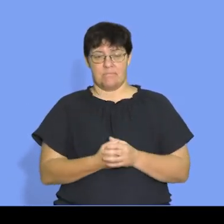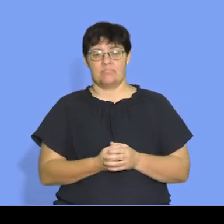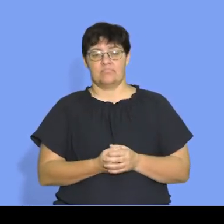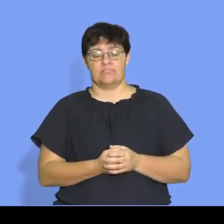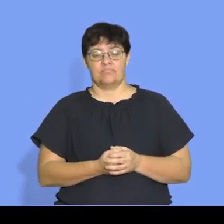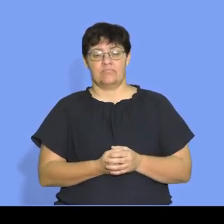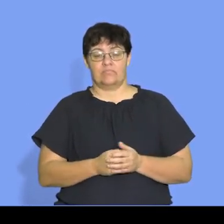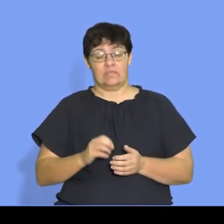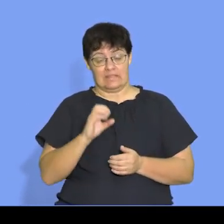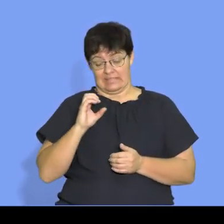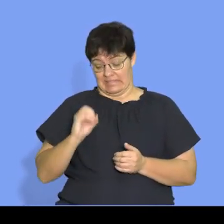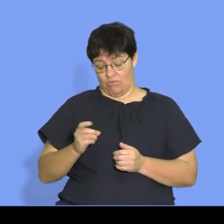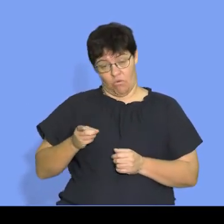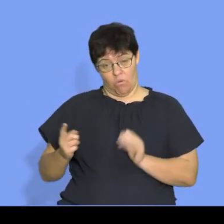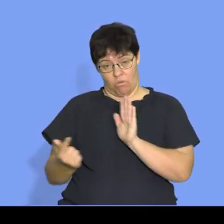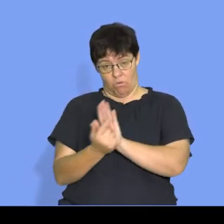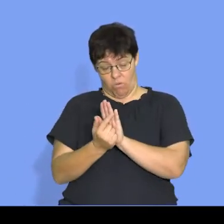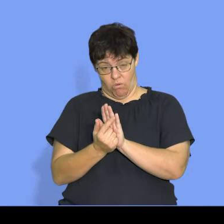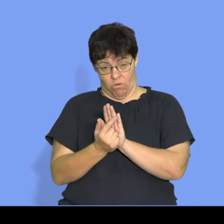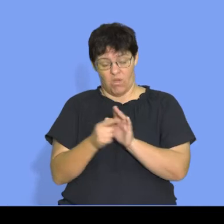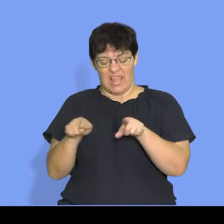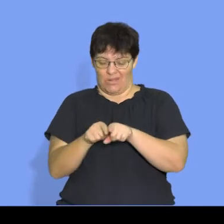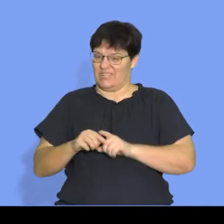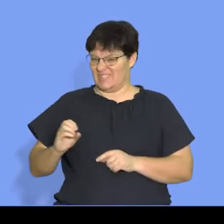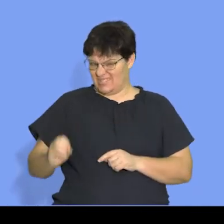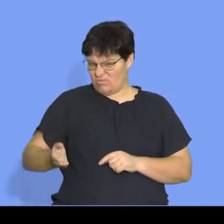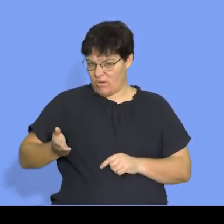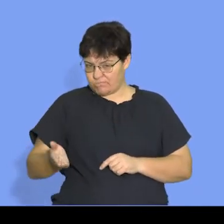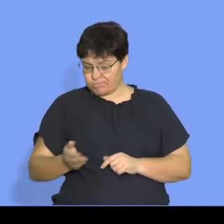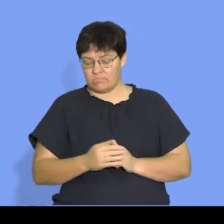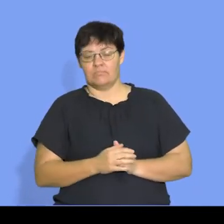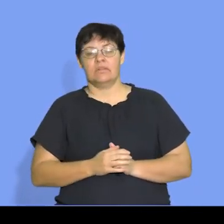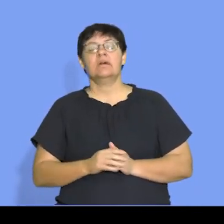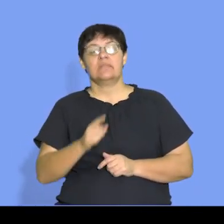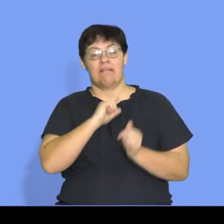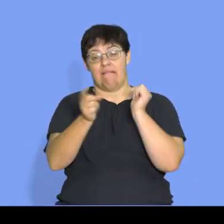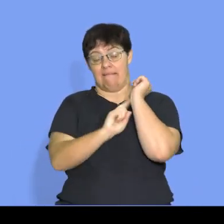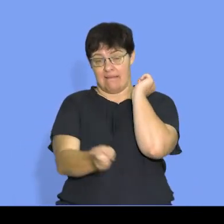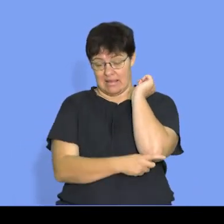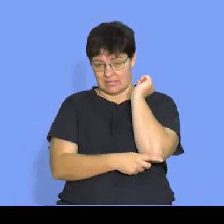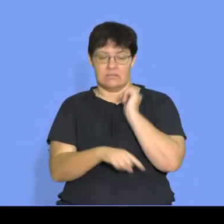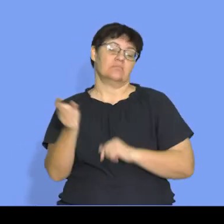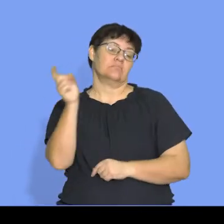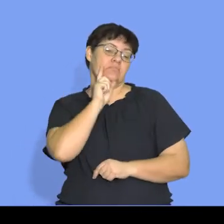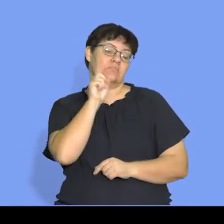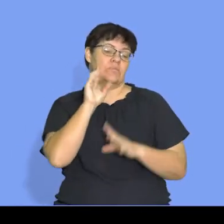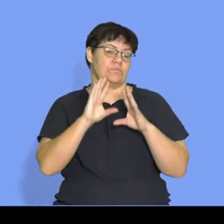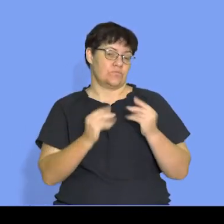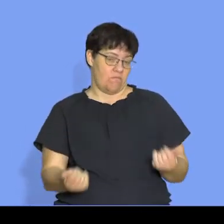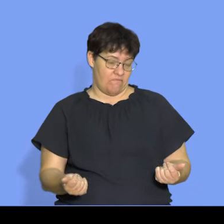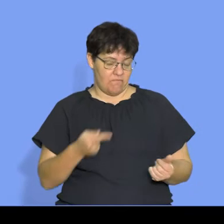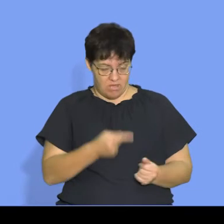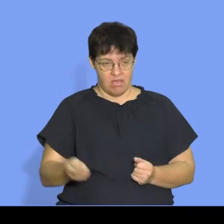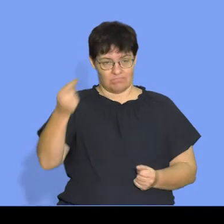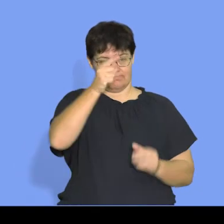apply the zero factor law, which I'm sure by now you are familiar with, and then lastly, you check your solutions at all times.